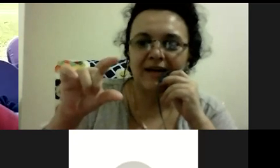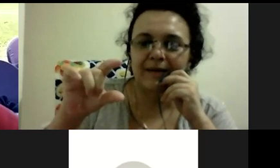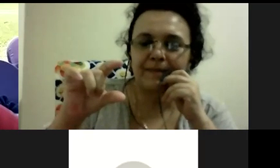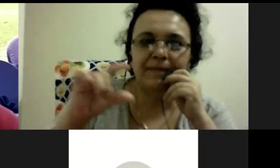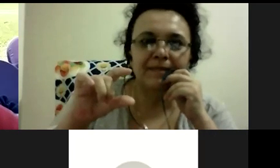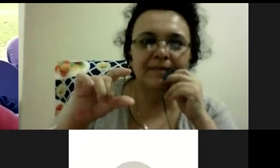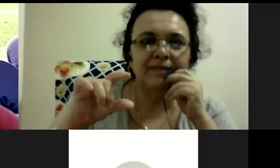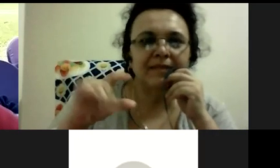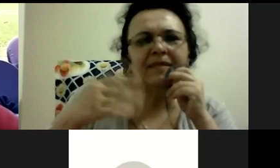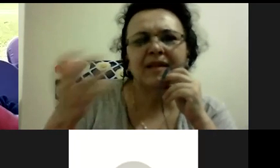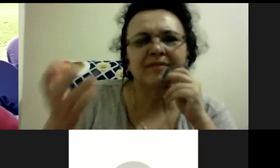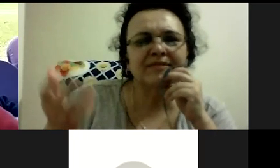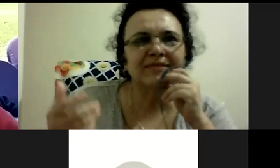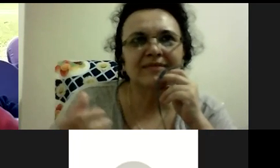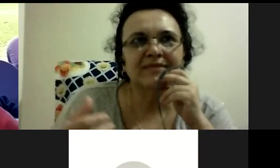It's like a